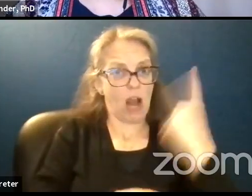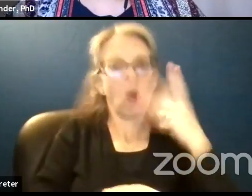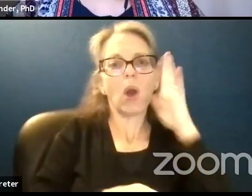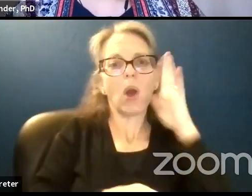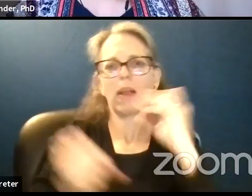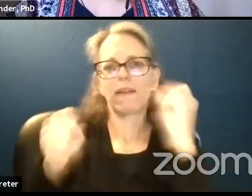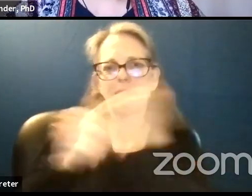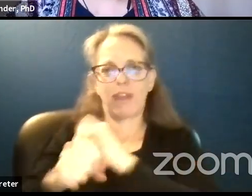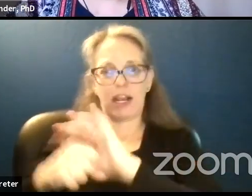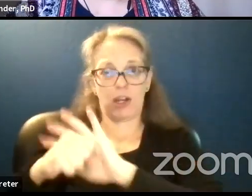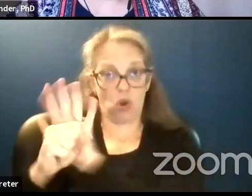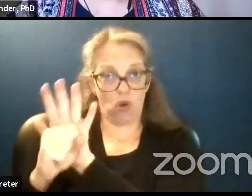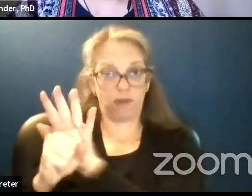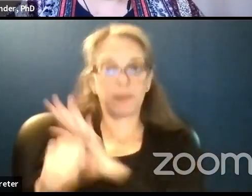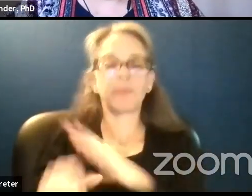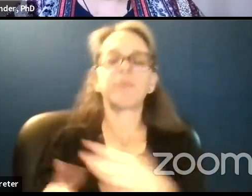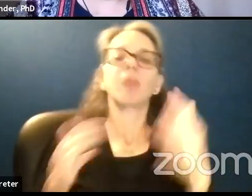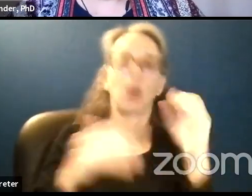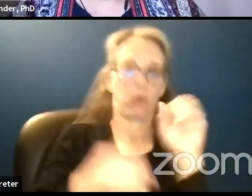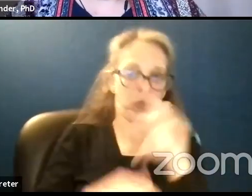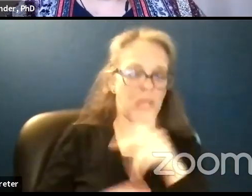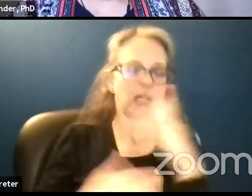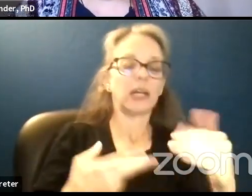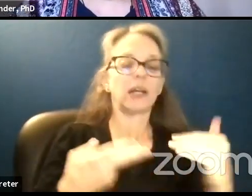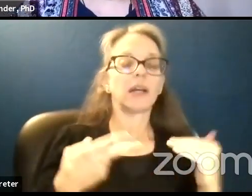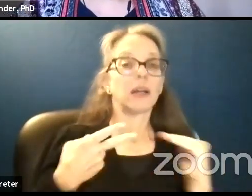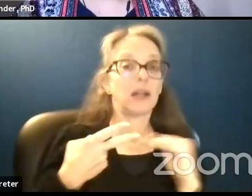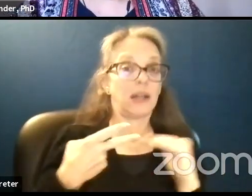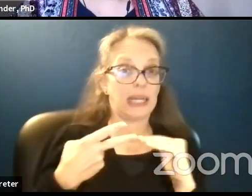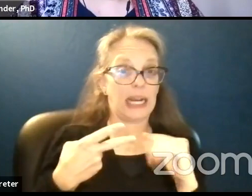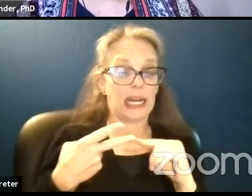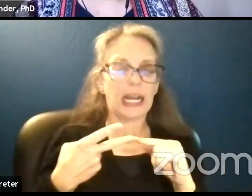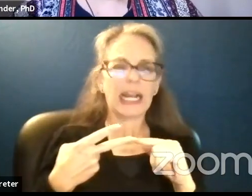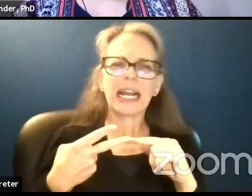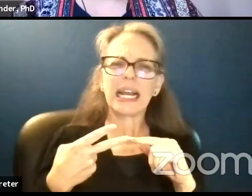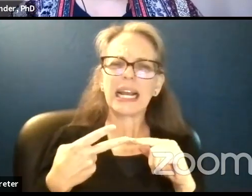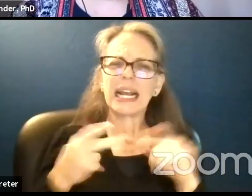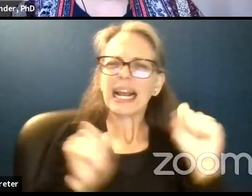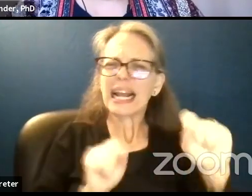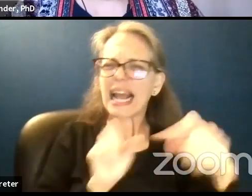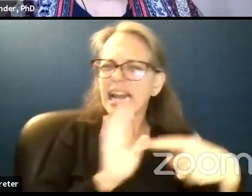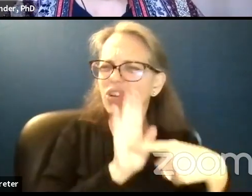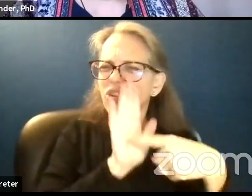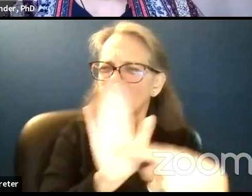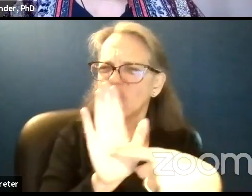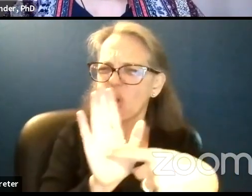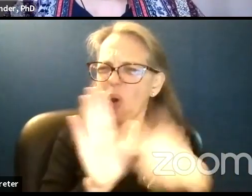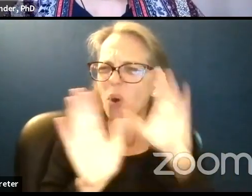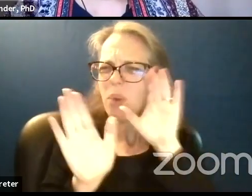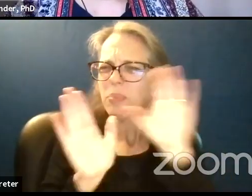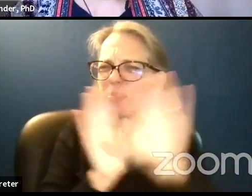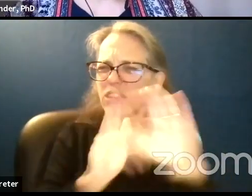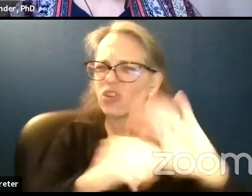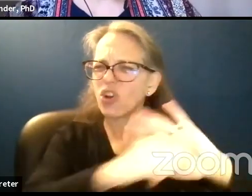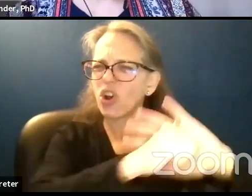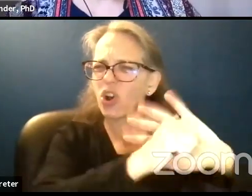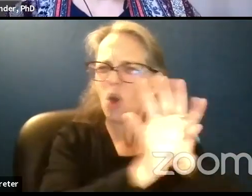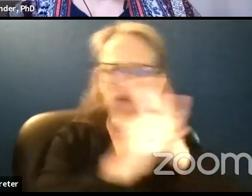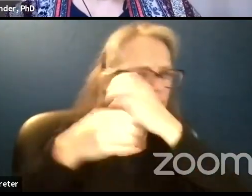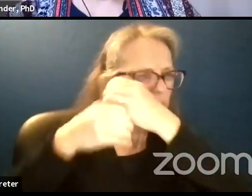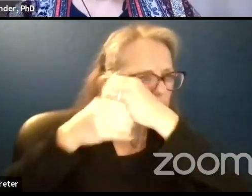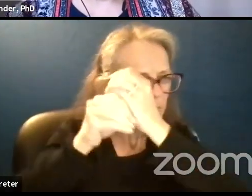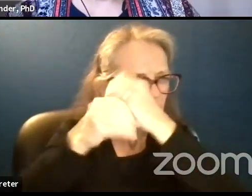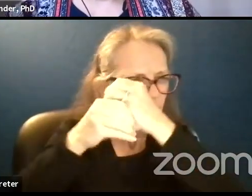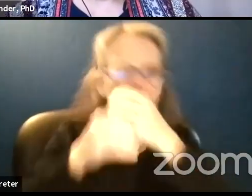All right. So second part of Joseph's question, can you show us a picture of COVID under a microscope, and how